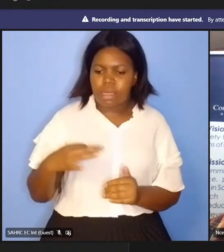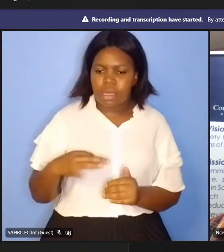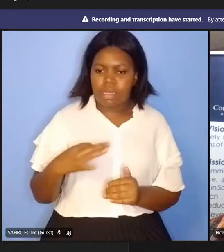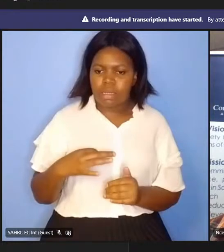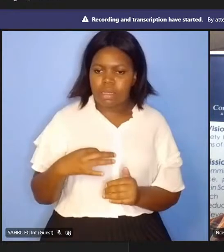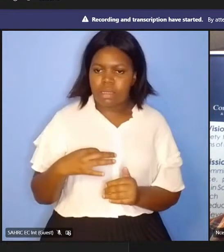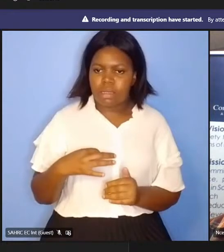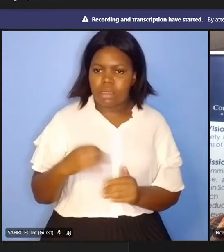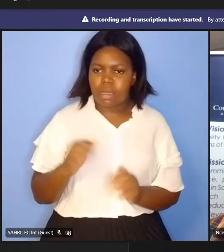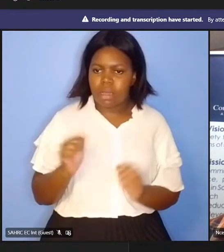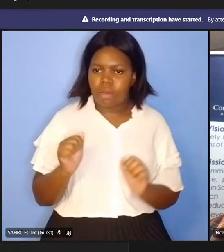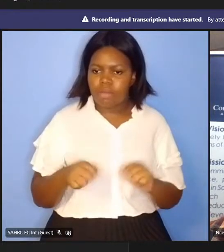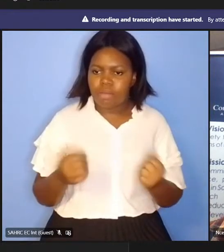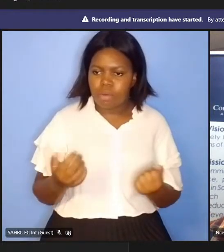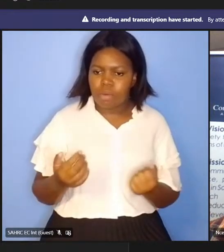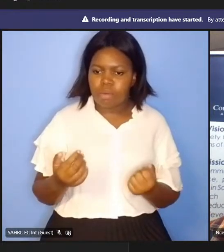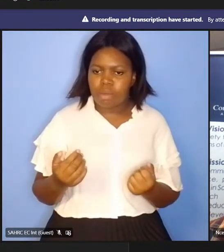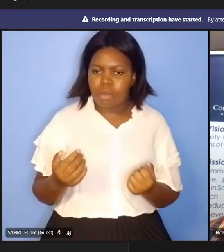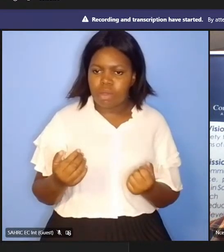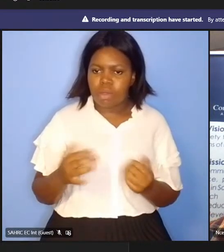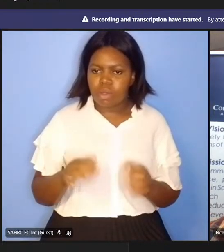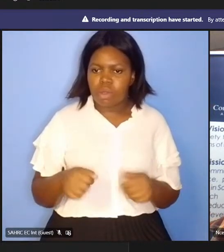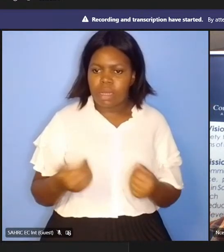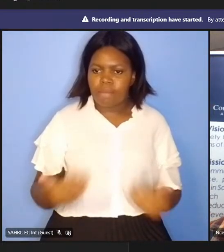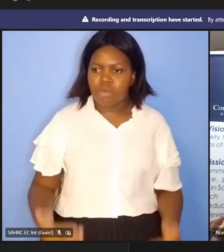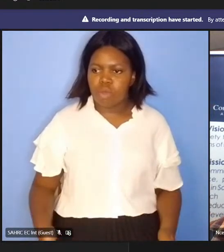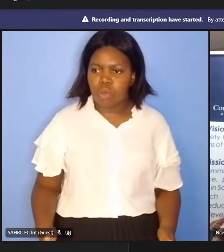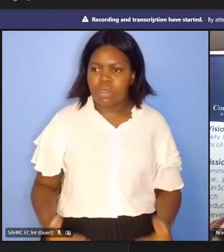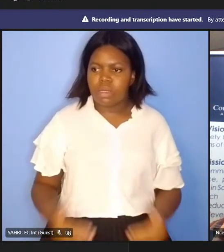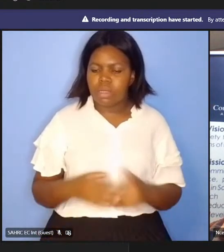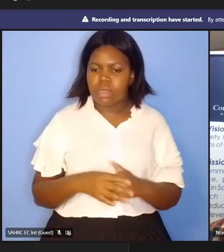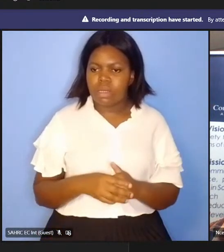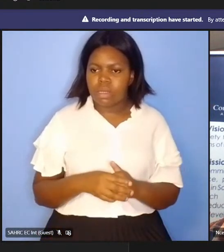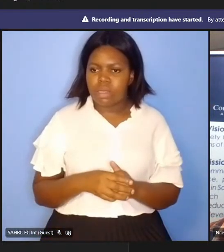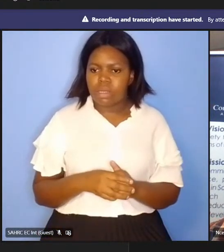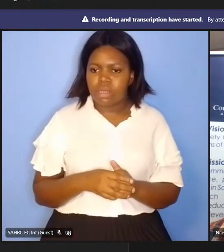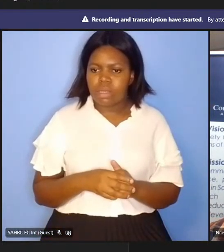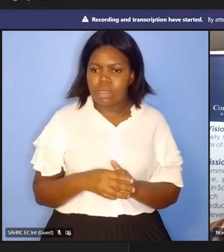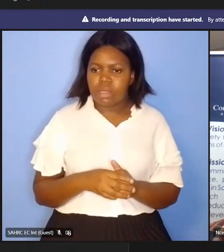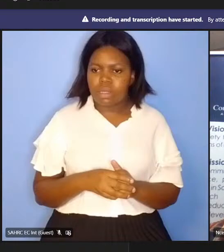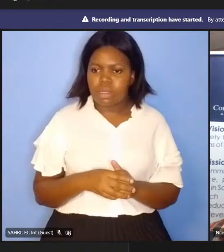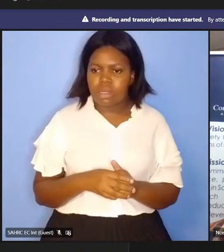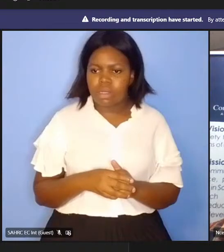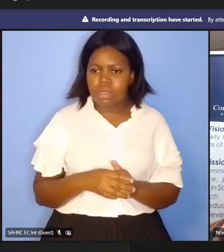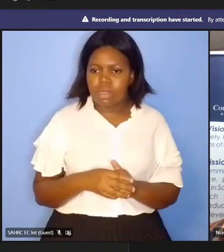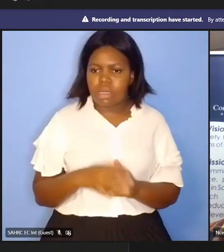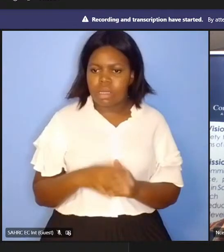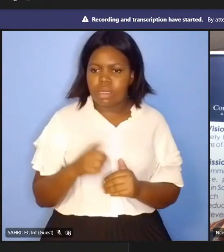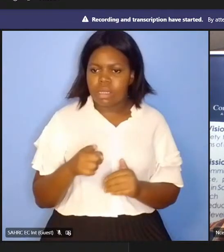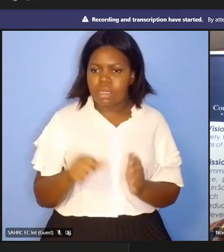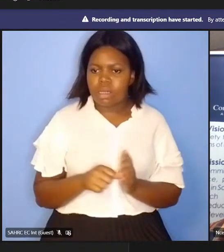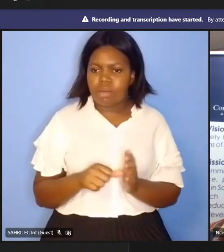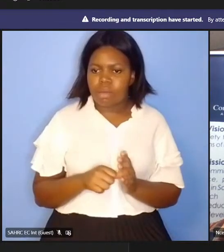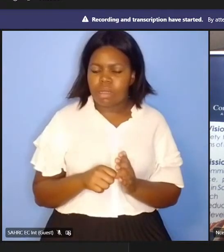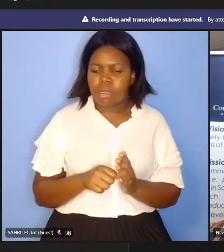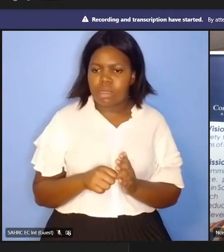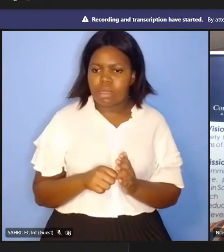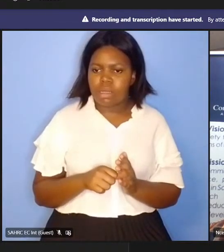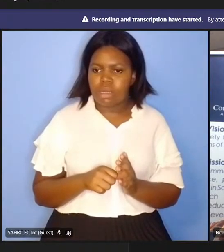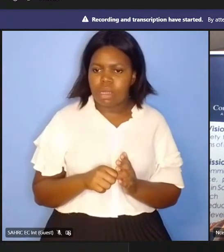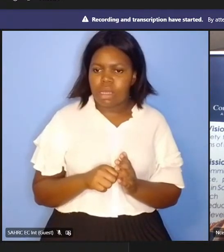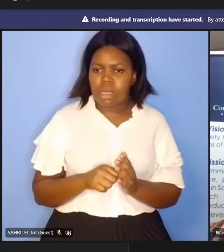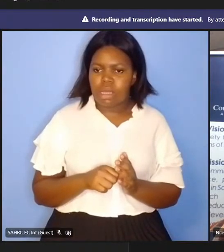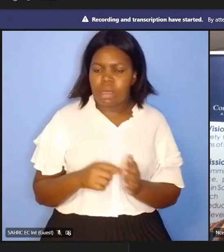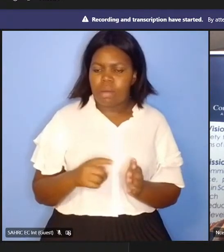wear short trousers, which I thought is very interesting. So they're allowed to wear short skirts,